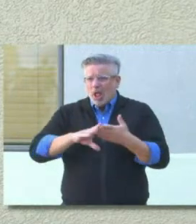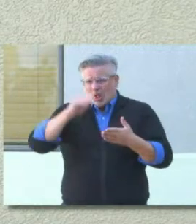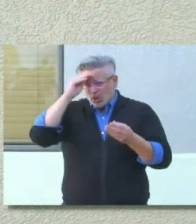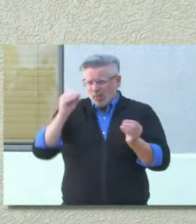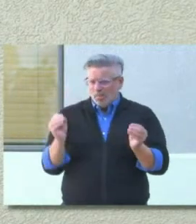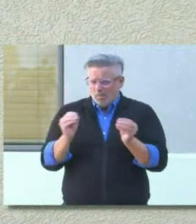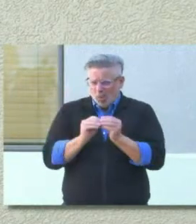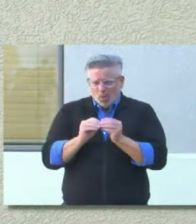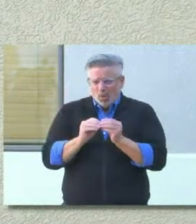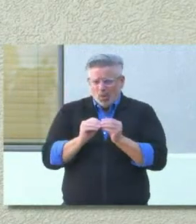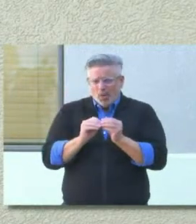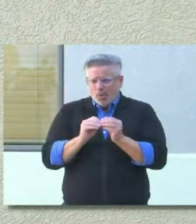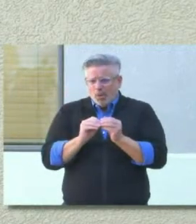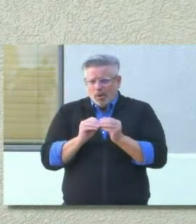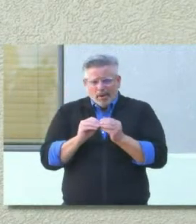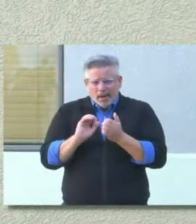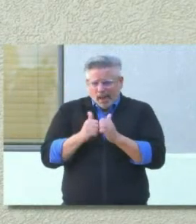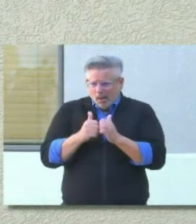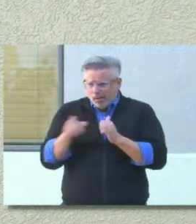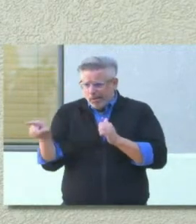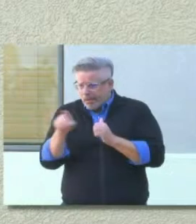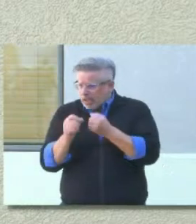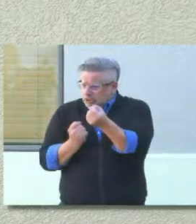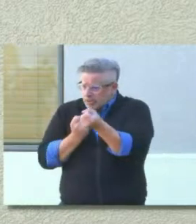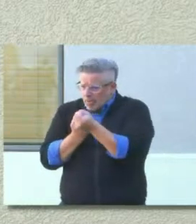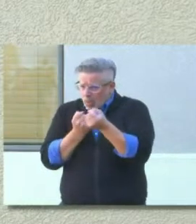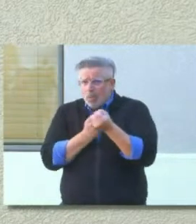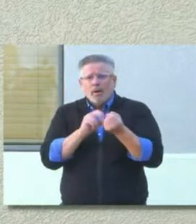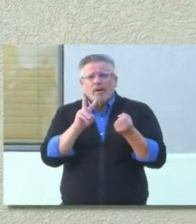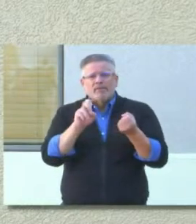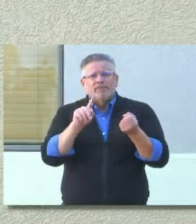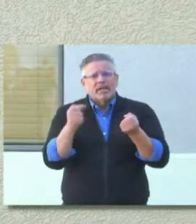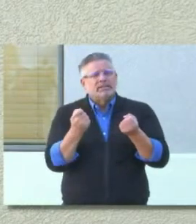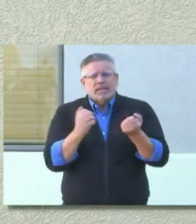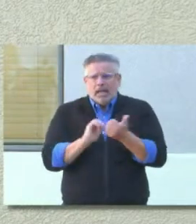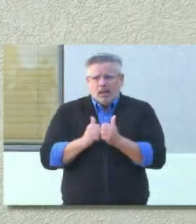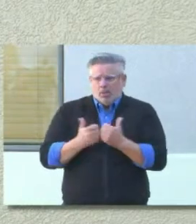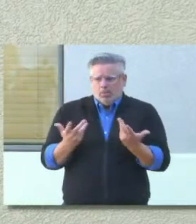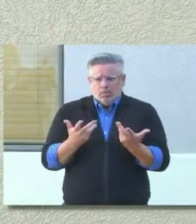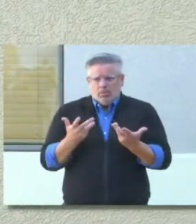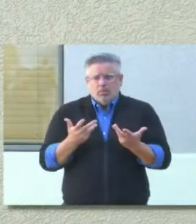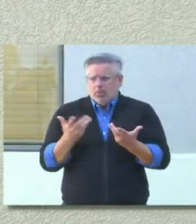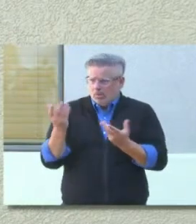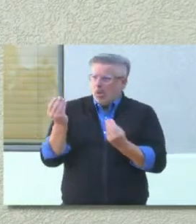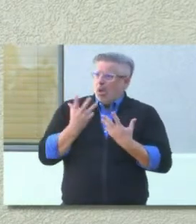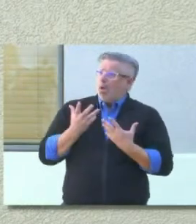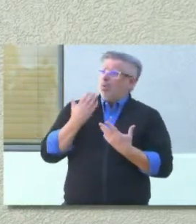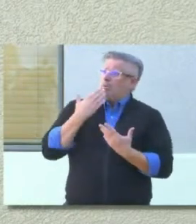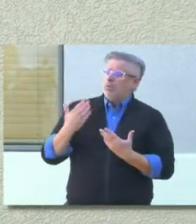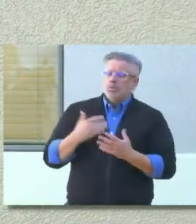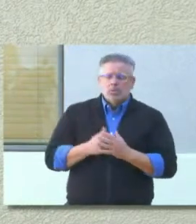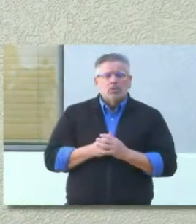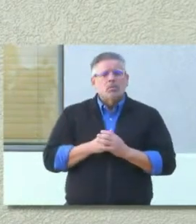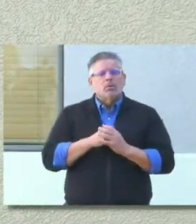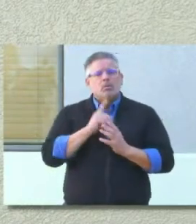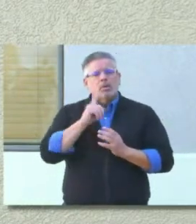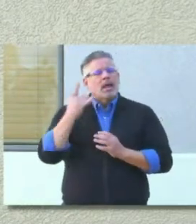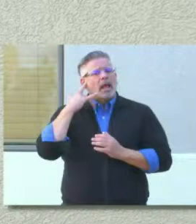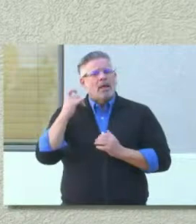how else we can and should be supporting veterans. Also here to celebrate California's tremendous